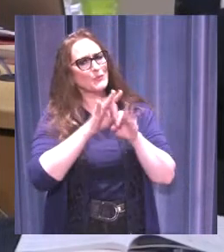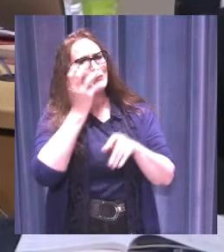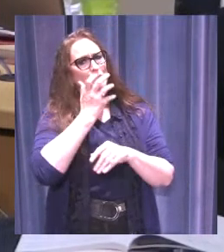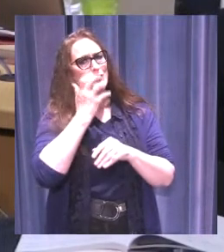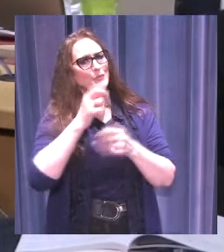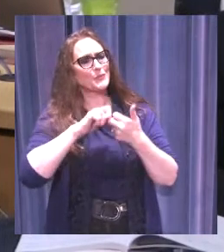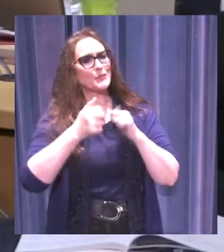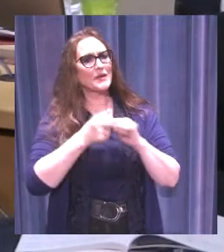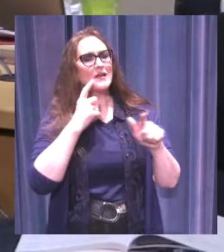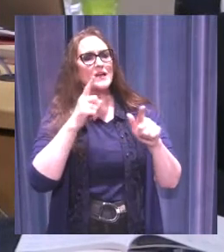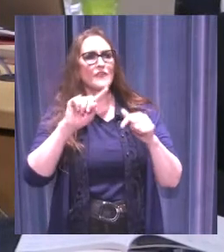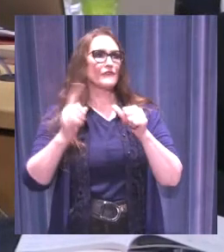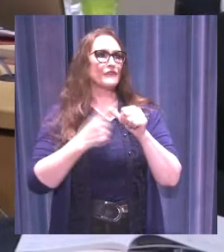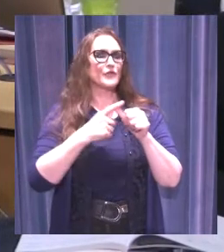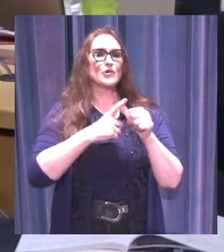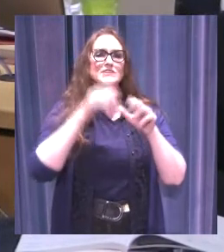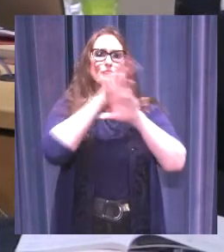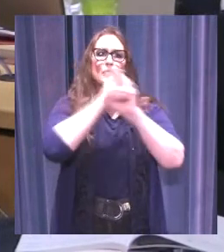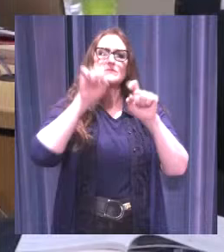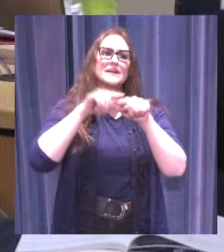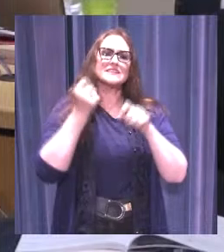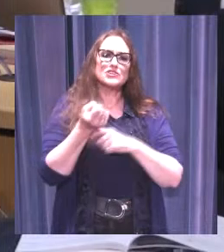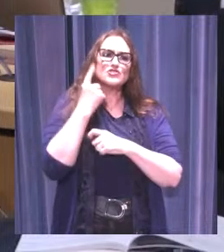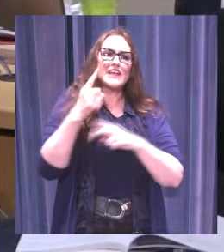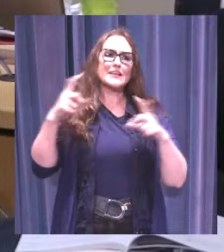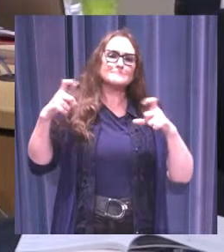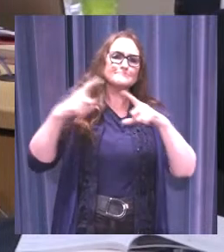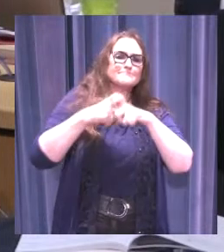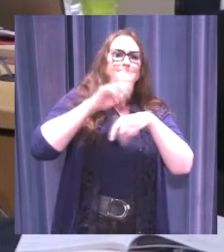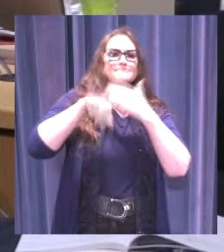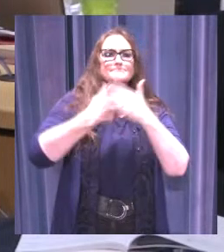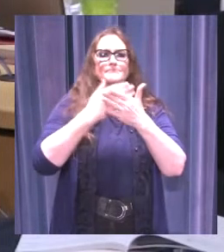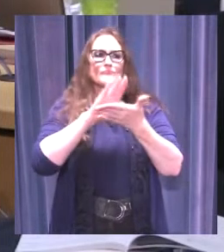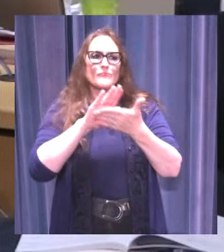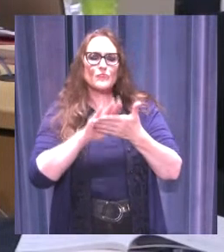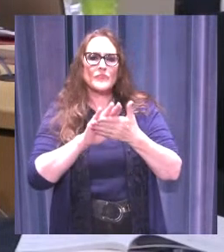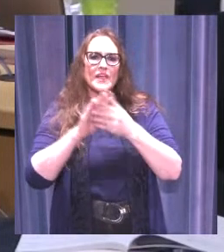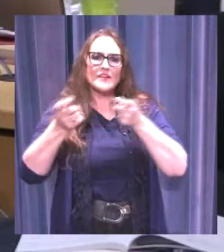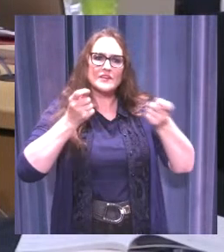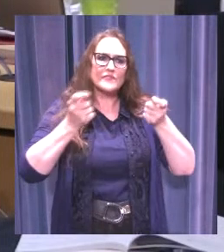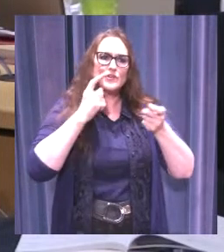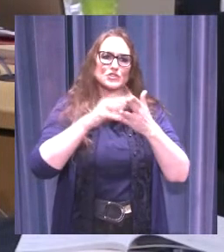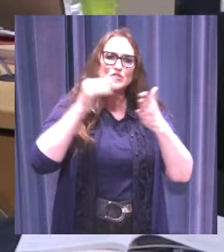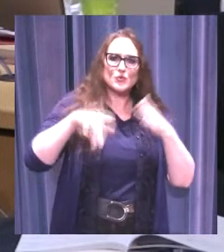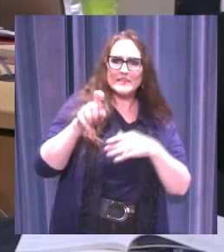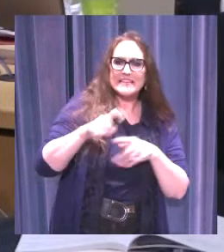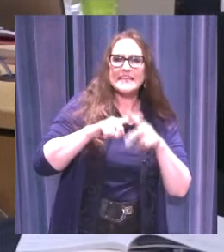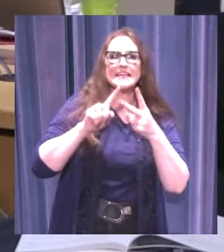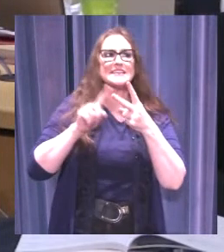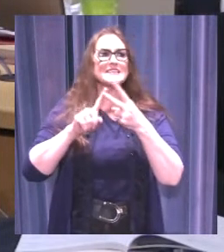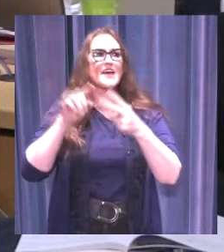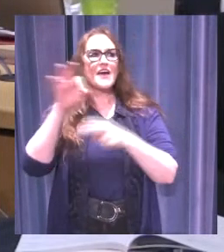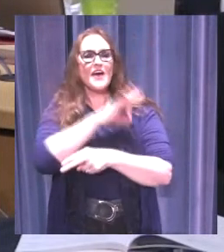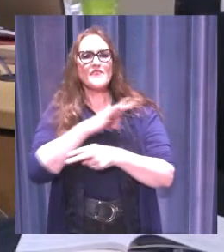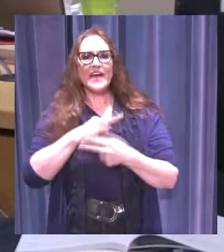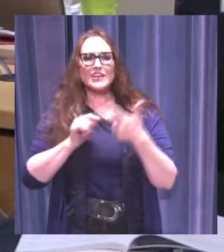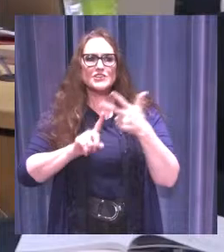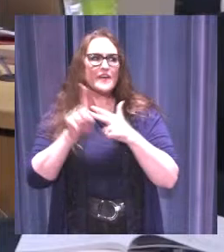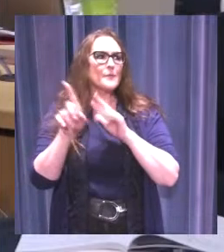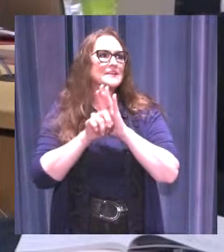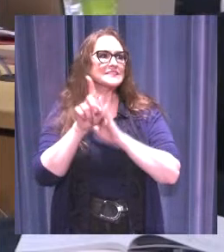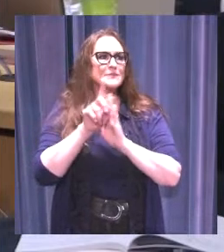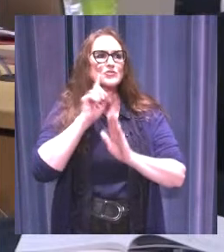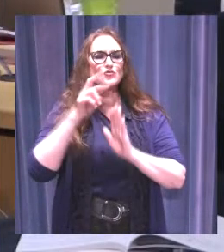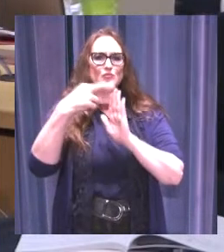the president must understand the intricacies of academic governance, student needs, faculty development, and the specific regulatory